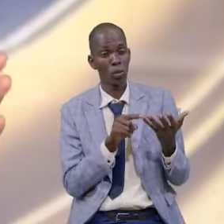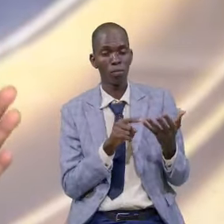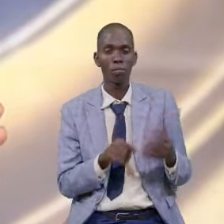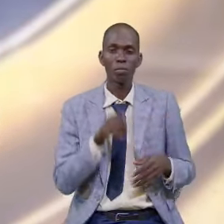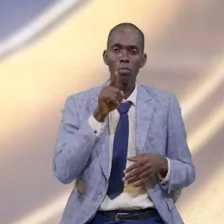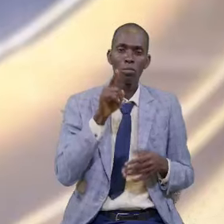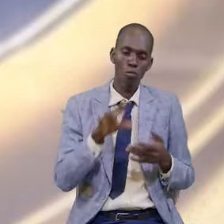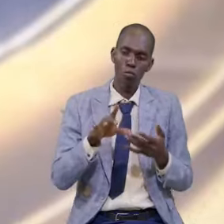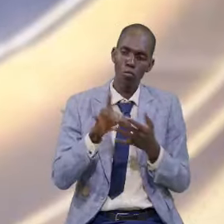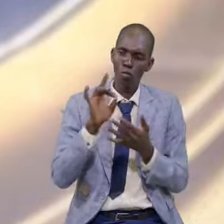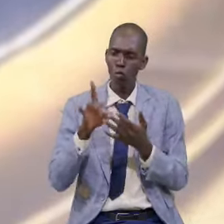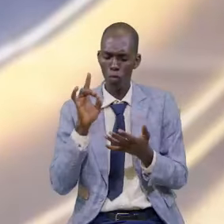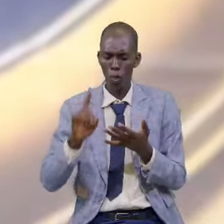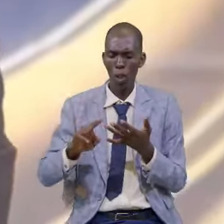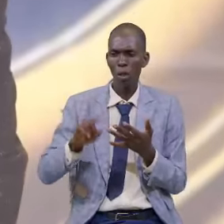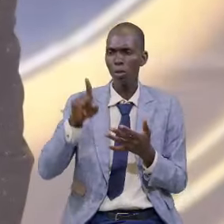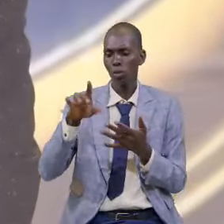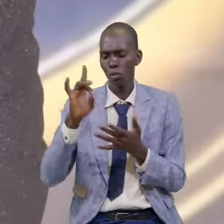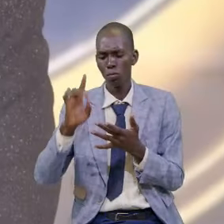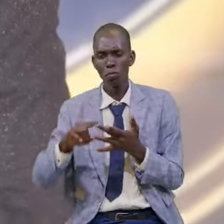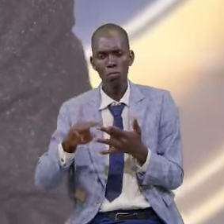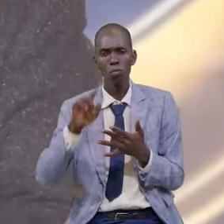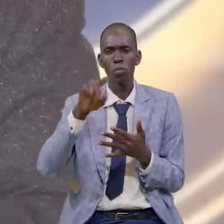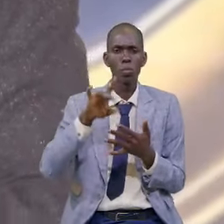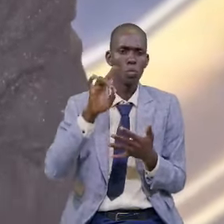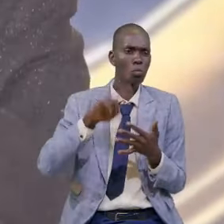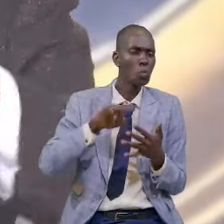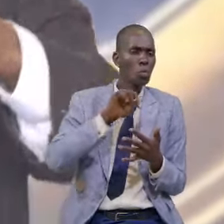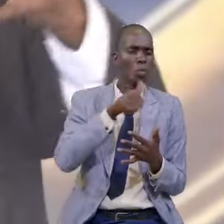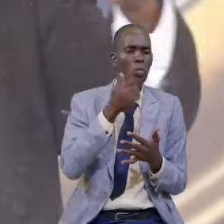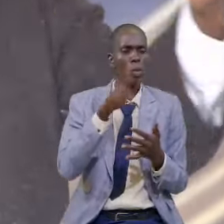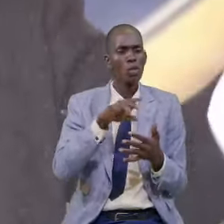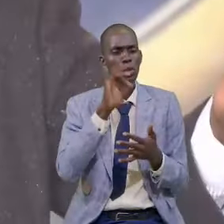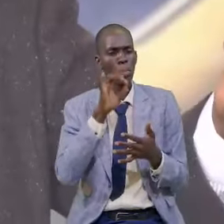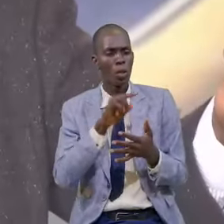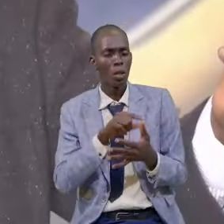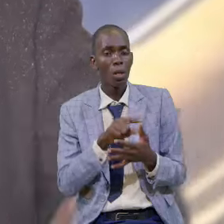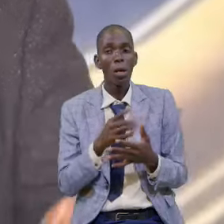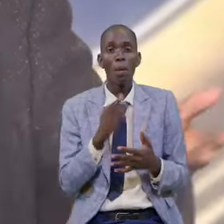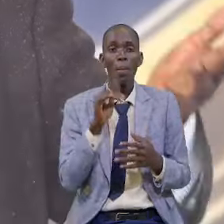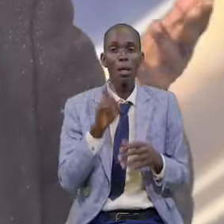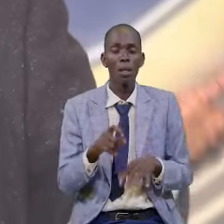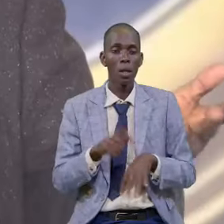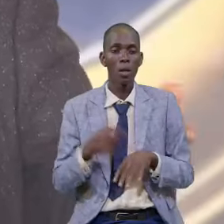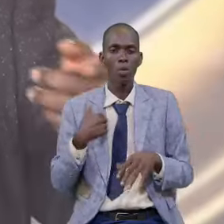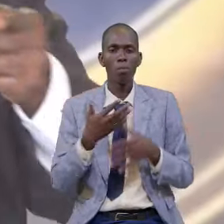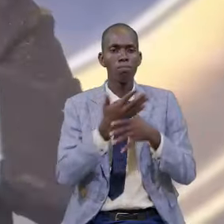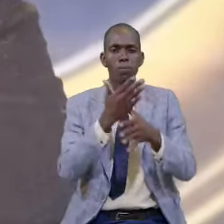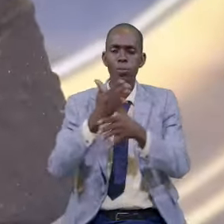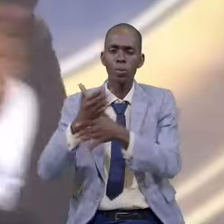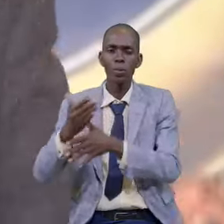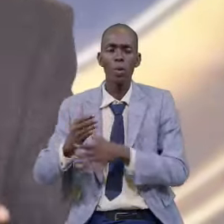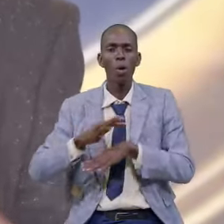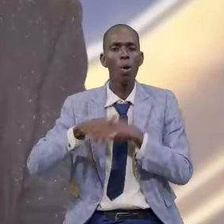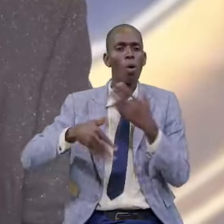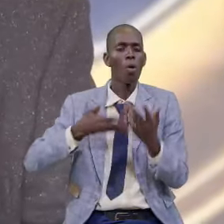person chooses this. Another person chooses that. And by the way, we distribute all the areas of